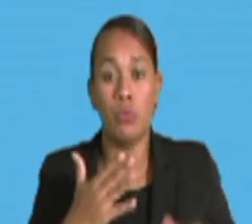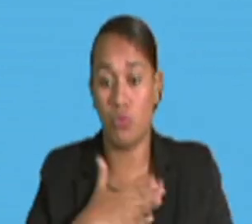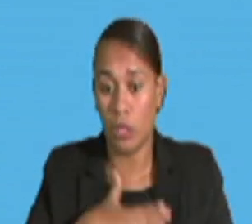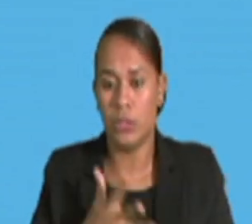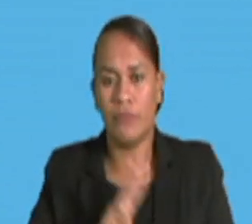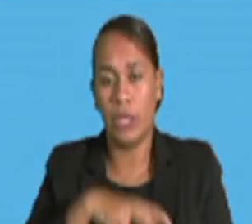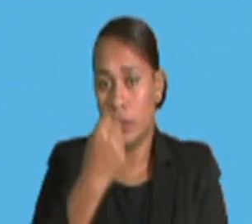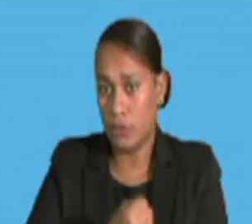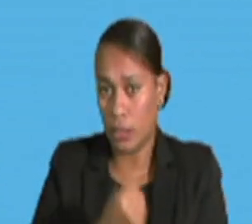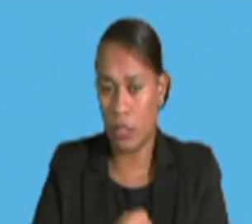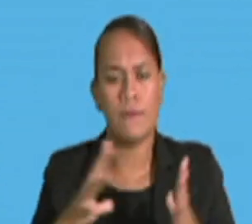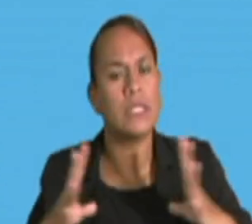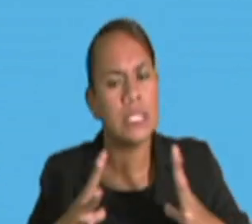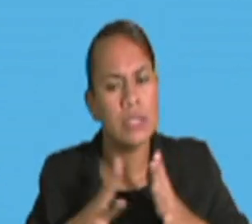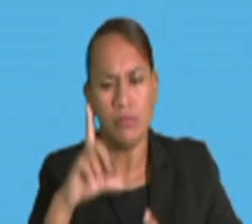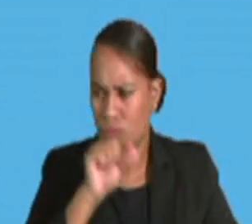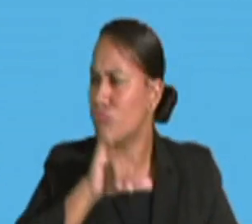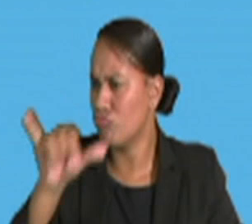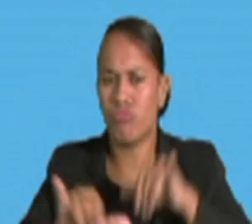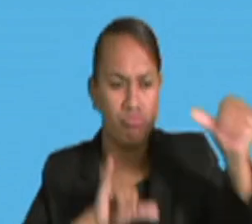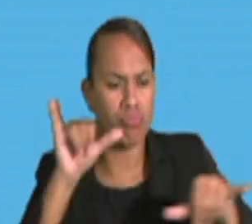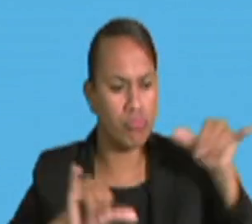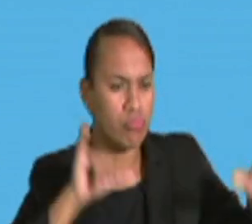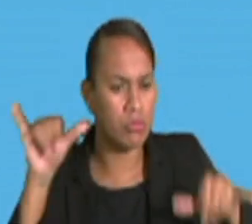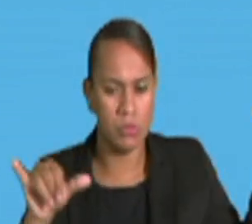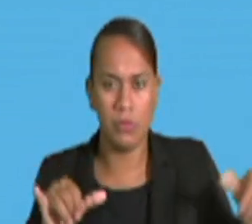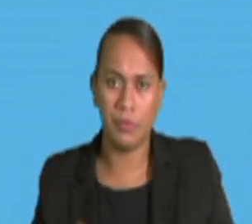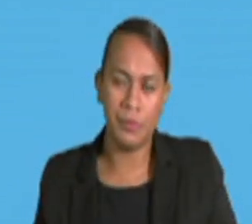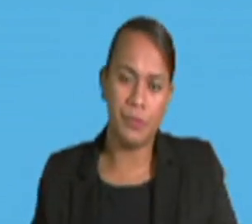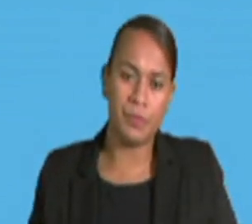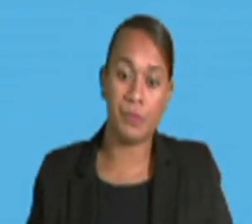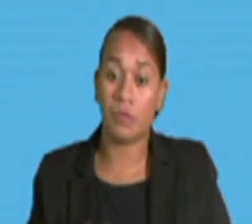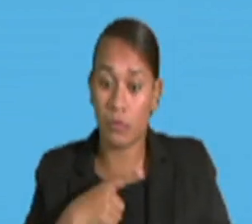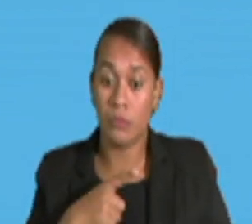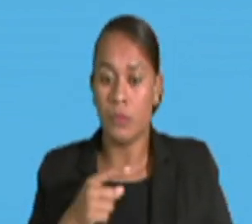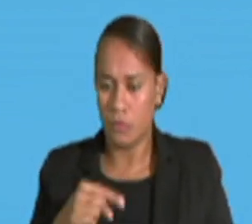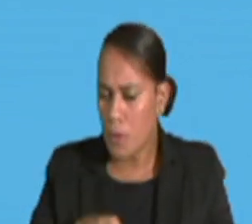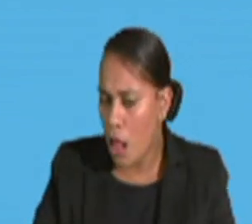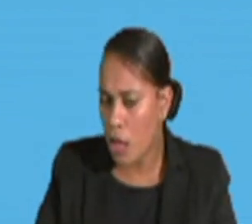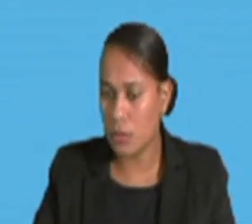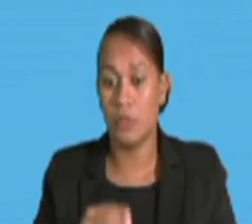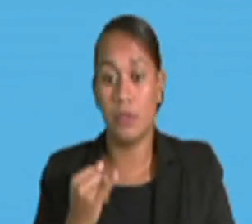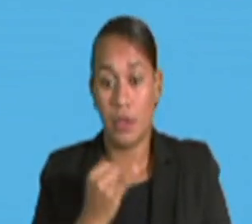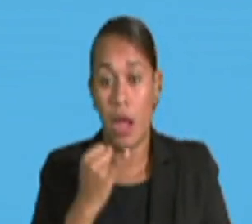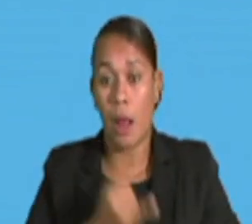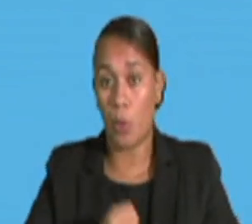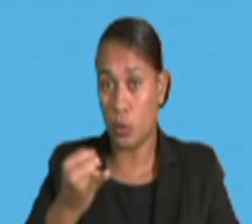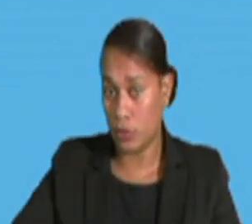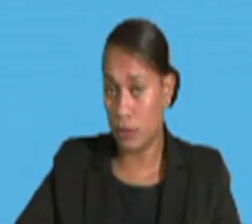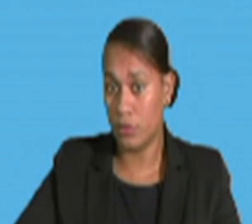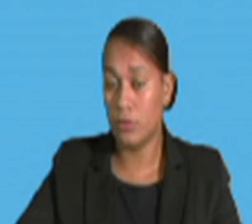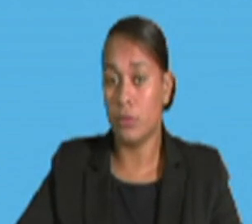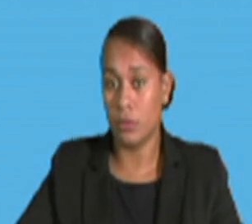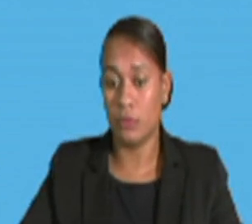the world. In embarking on the plan, Honourable Speaker, the Department of Immigration put out an